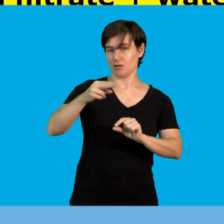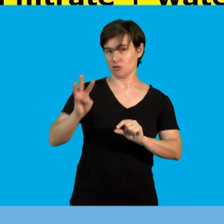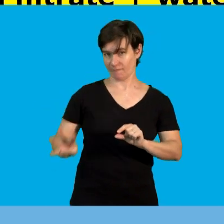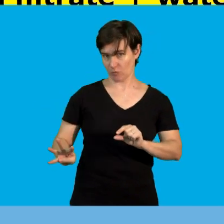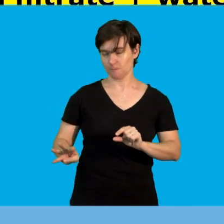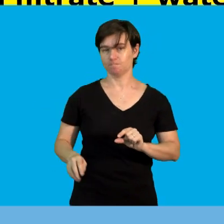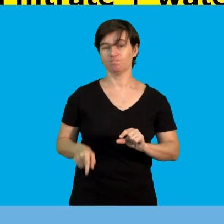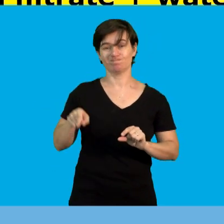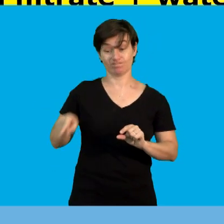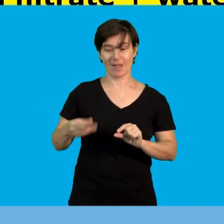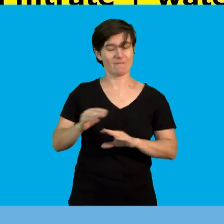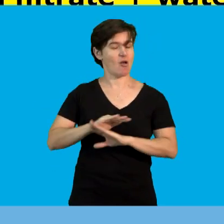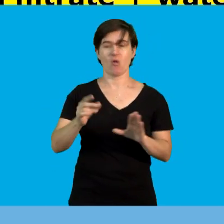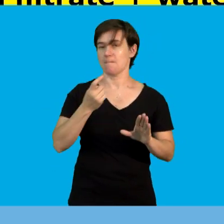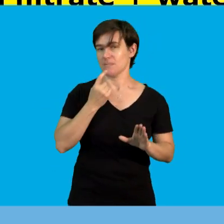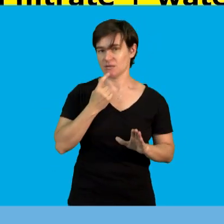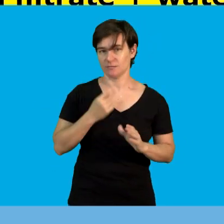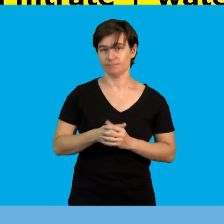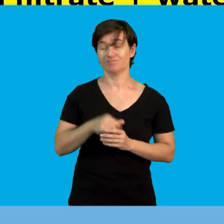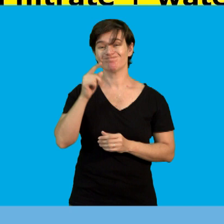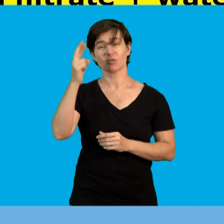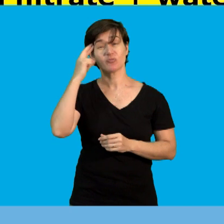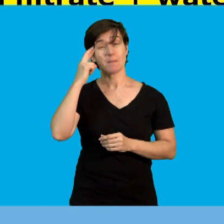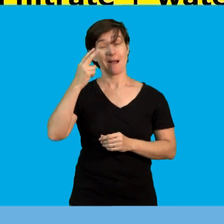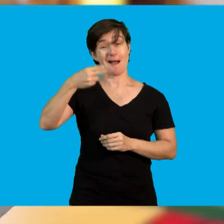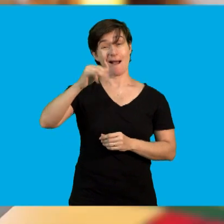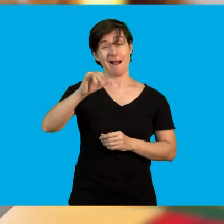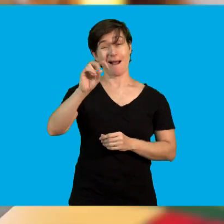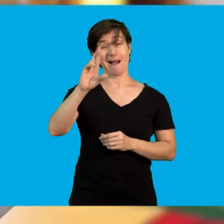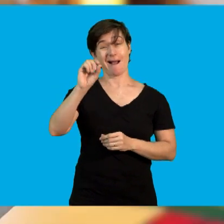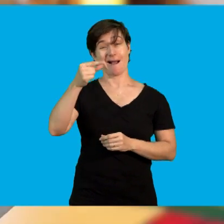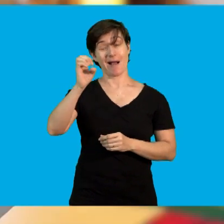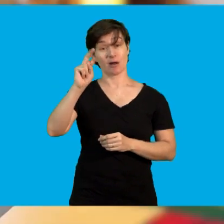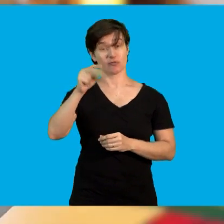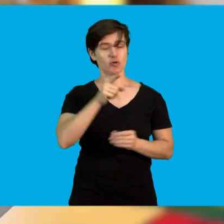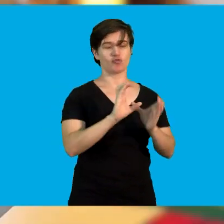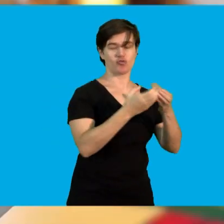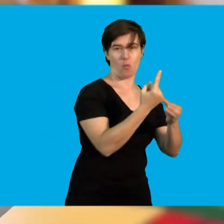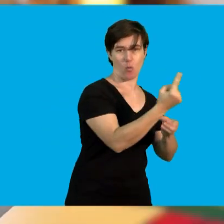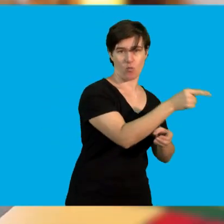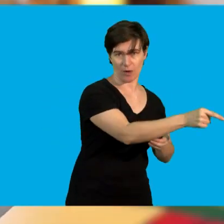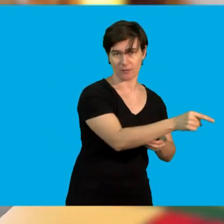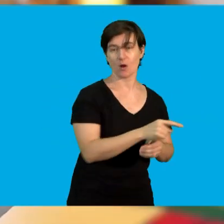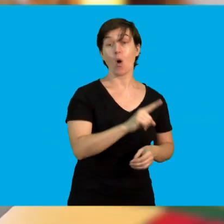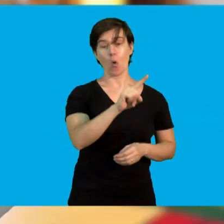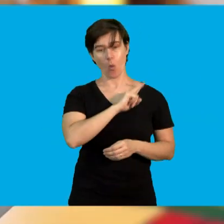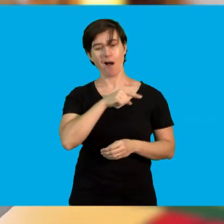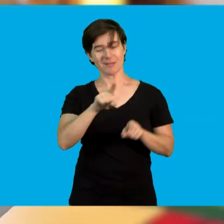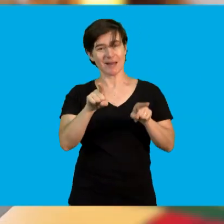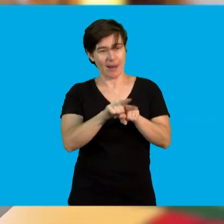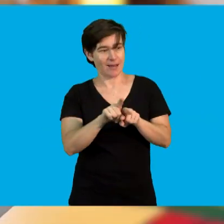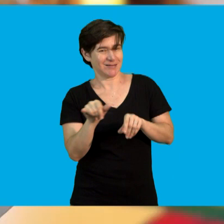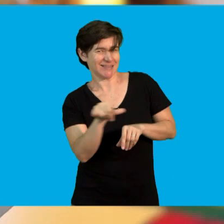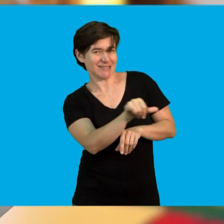and we're saying that the NH4 only contains the non-metals. Remember that hydrogen is found in group 1. Because